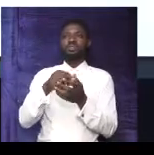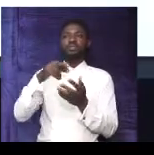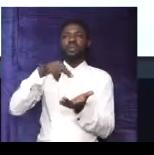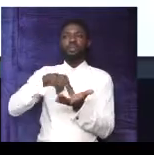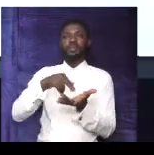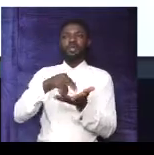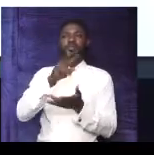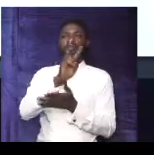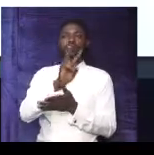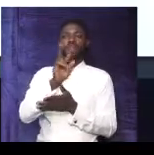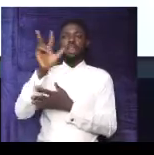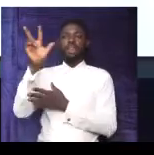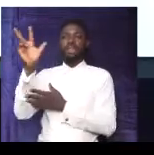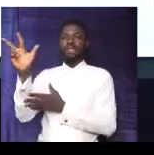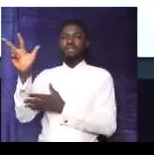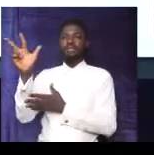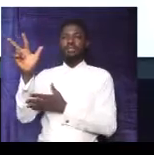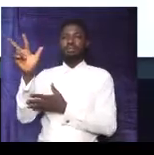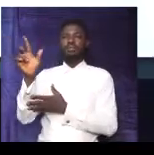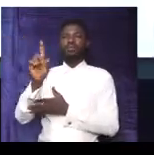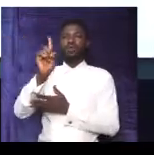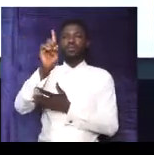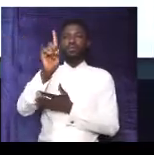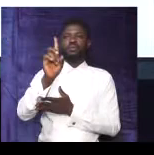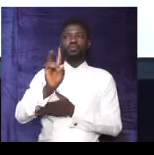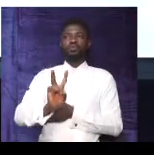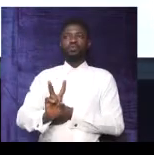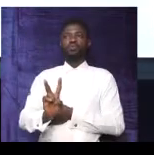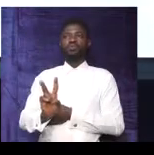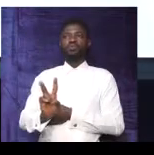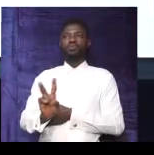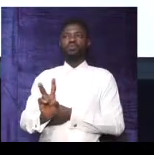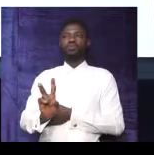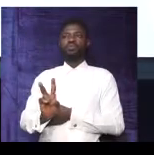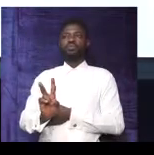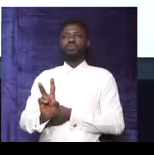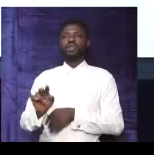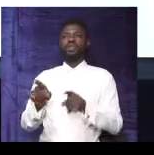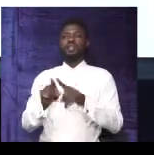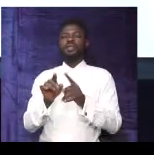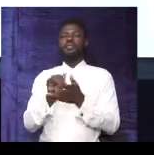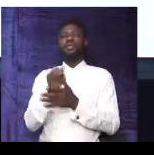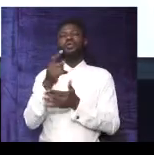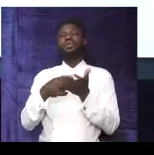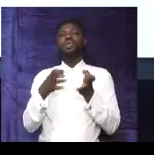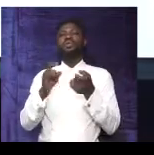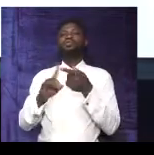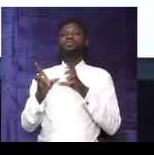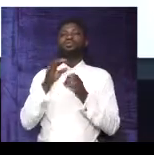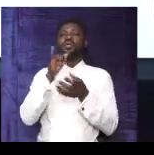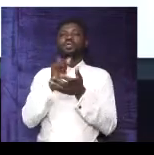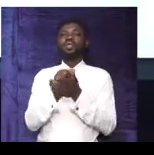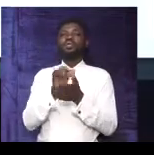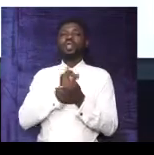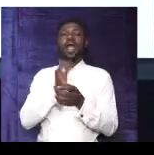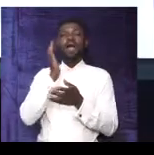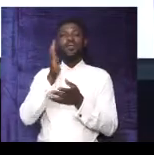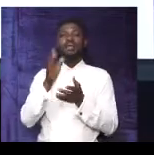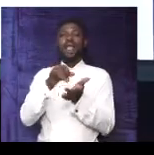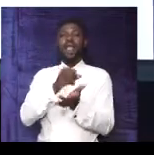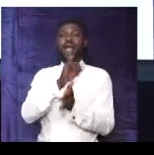2, 3, 1, and 2, like that. So what I'm now going to do is that I'm